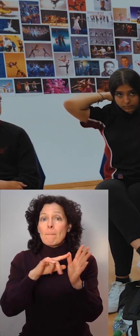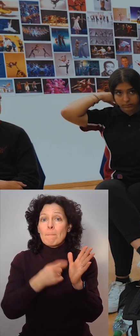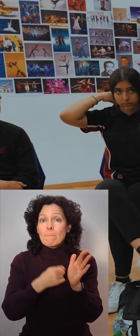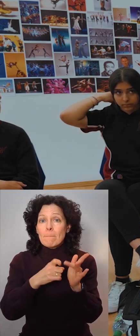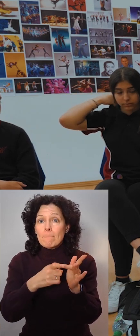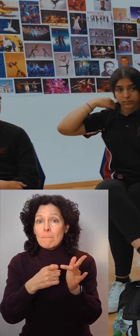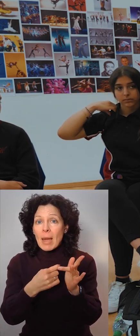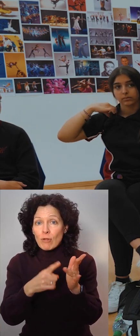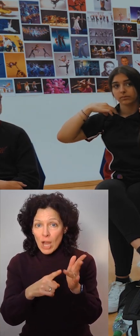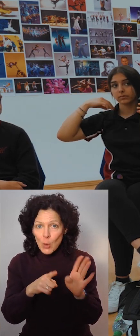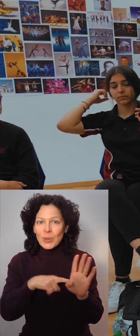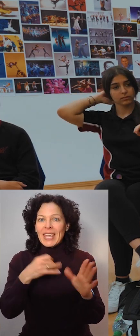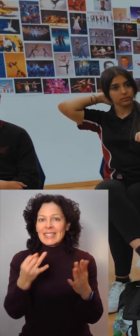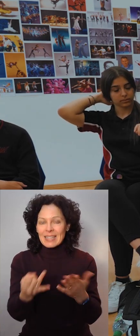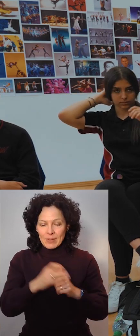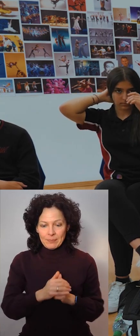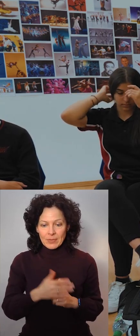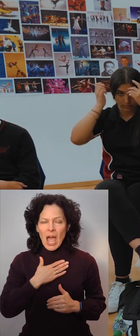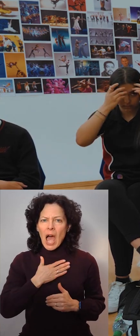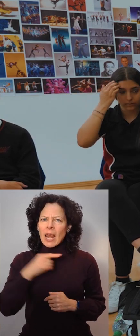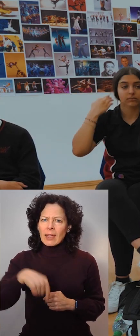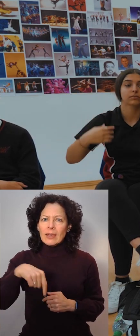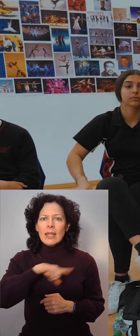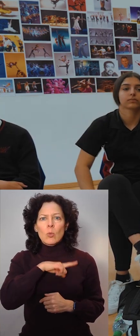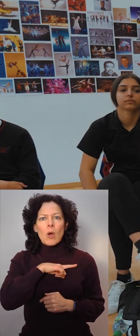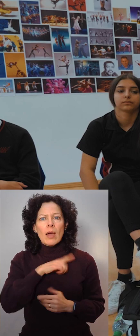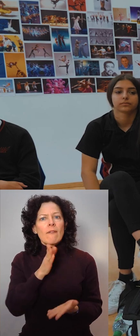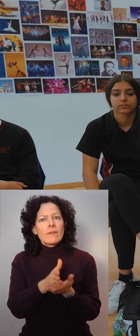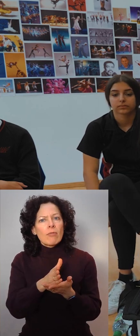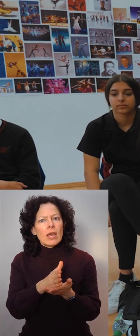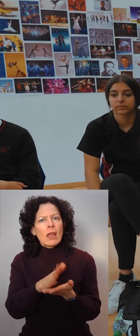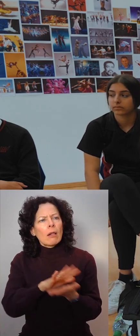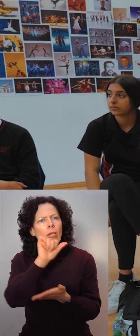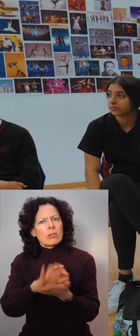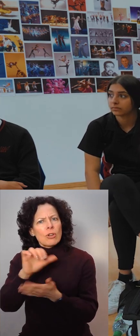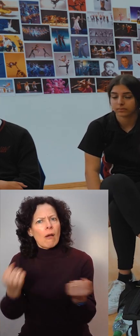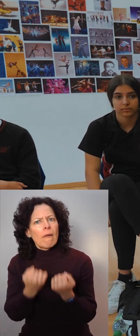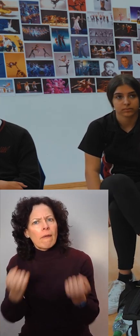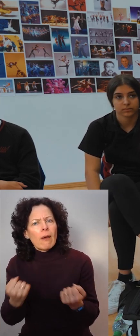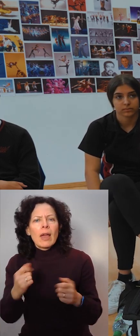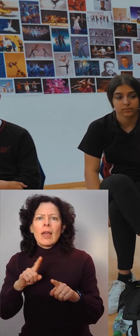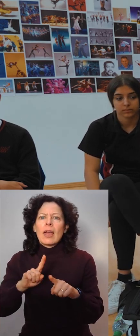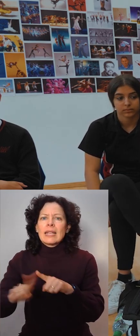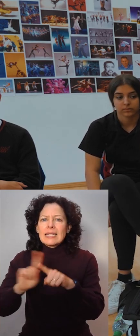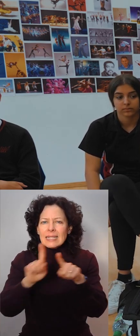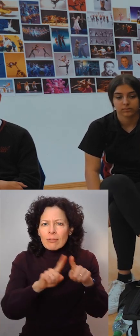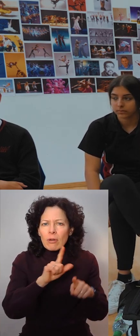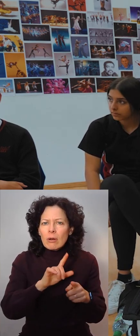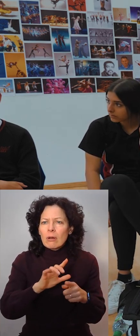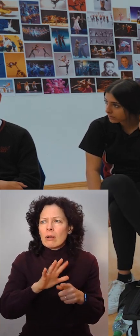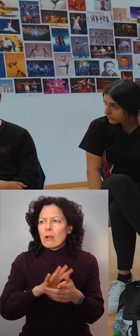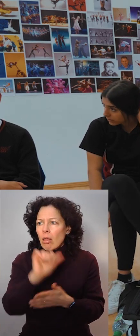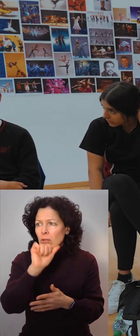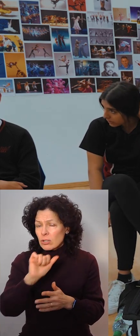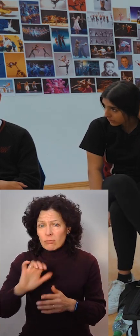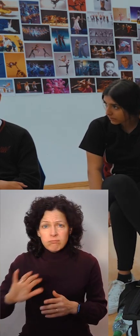it's very cultured. It has lots of communities and different cultures from all around the world that go to school